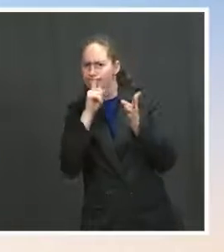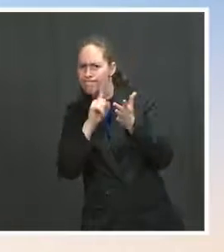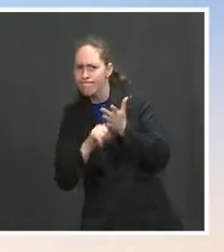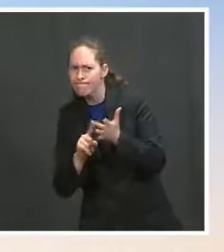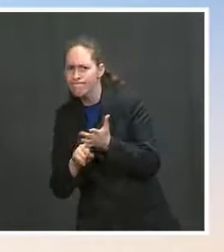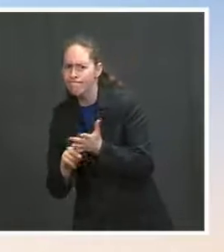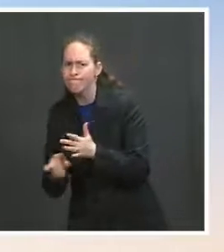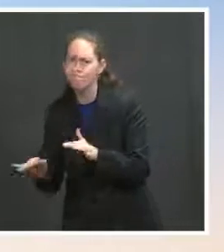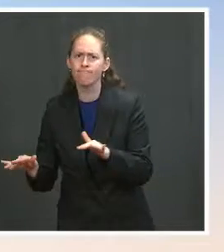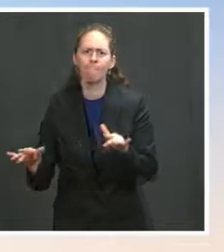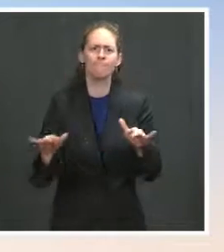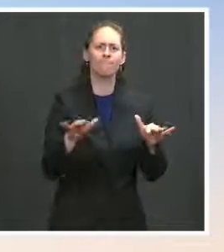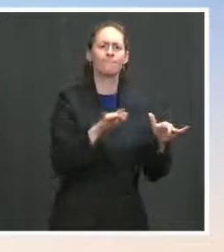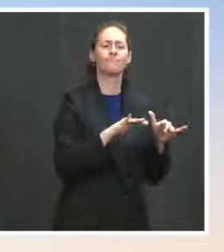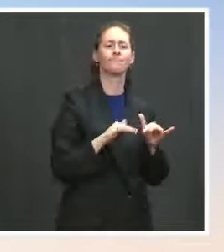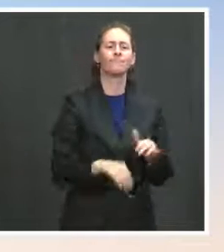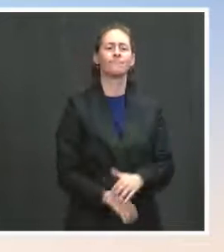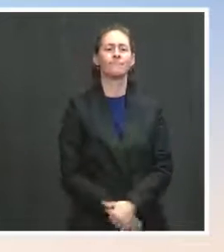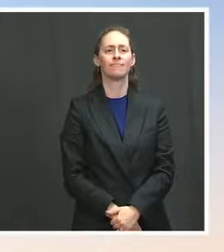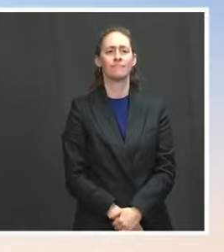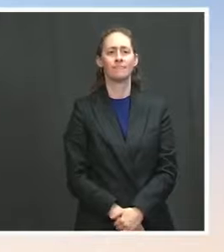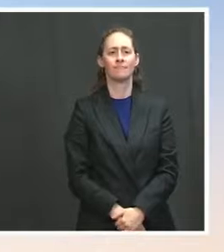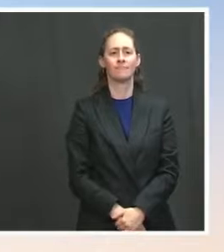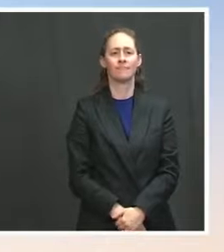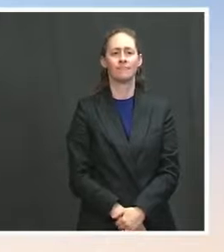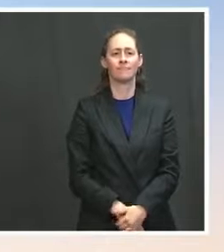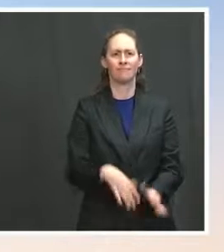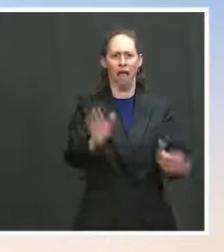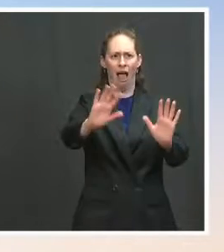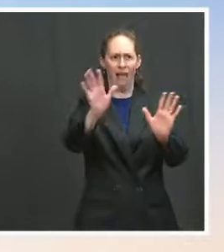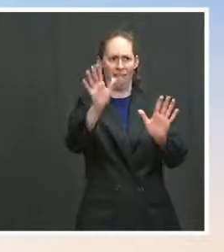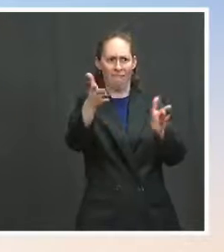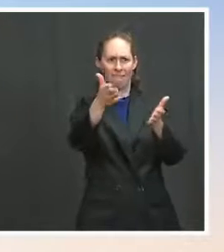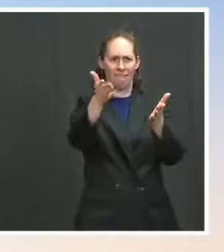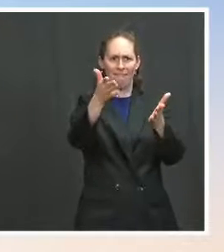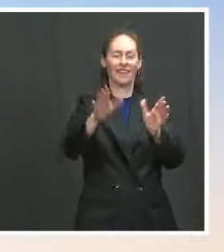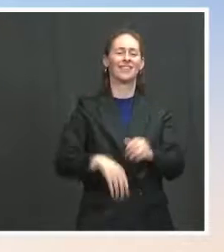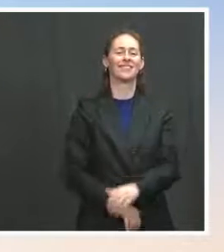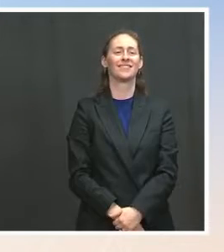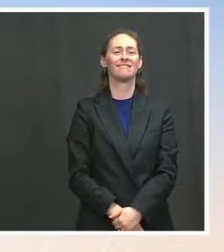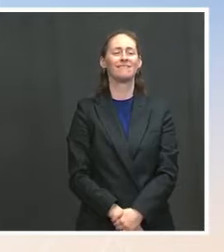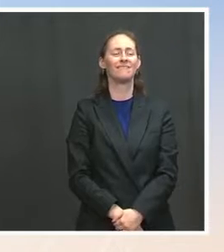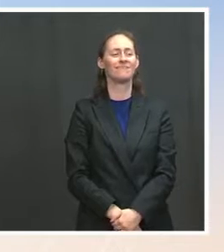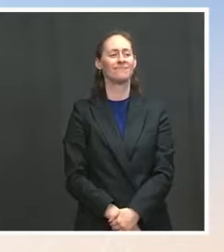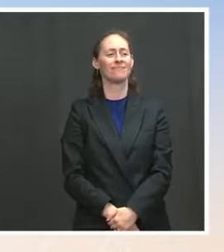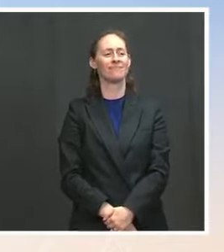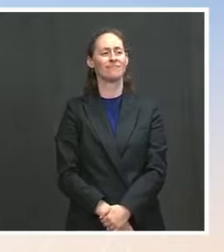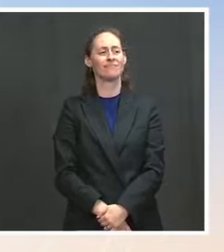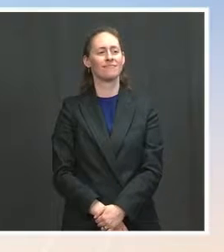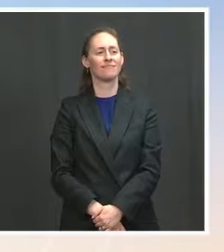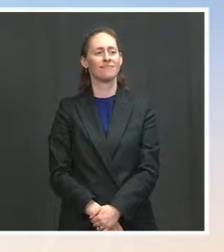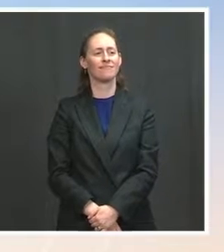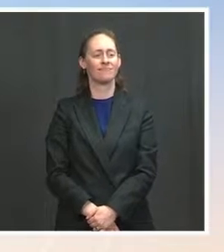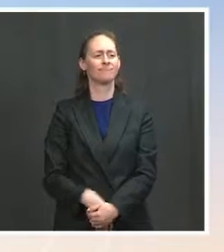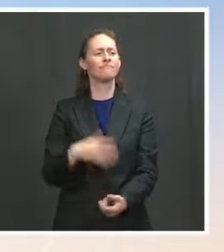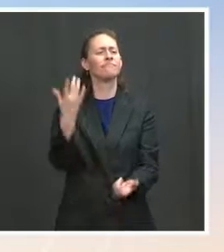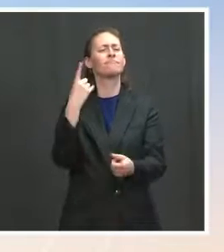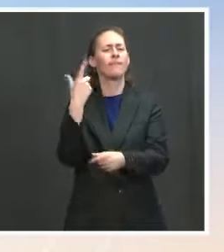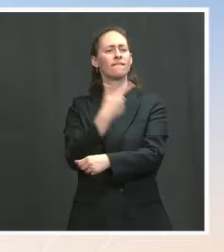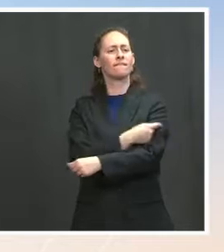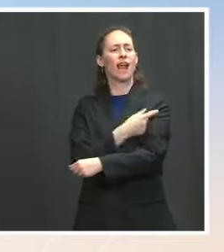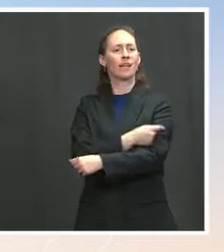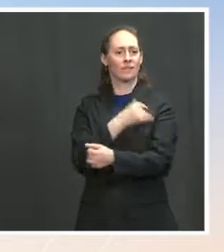Sorry, Nancy, I didn't mean to skip you. Go ahead. Vaccination rates are slowing down, and with the National Month of